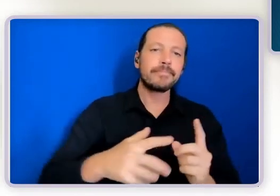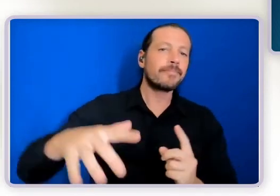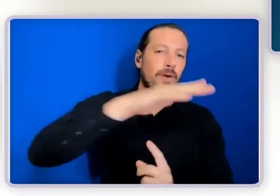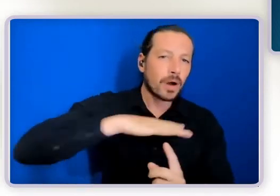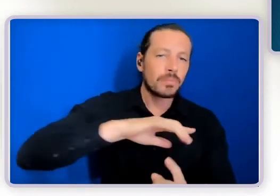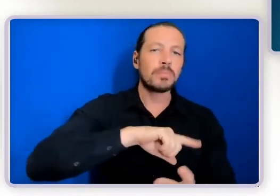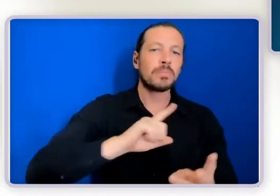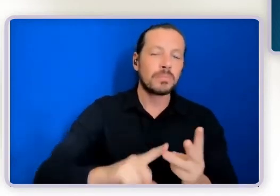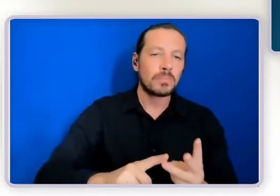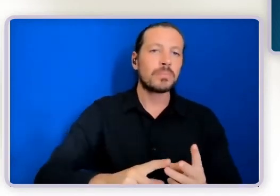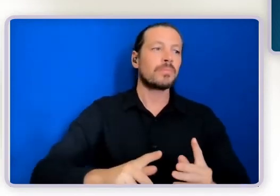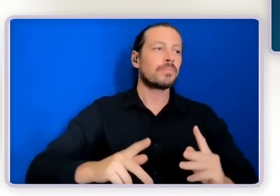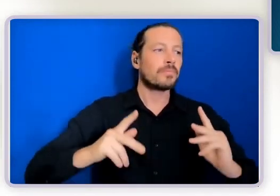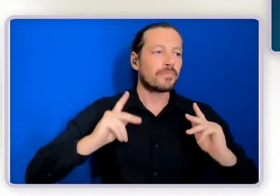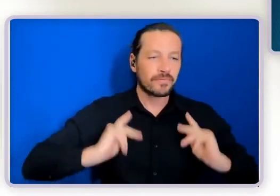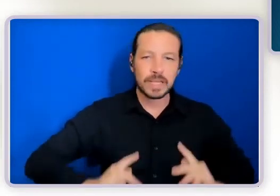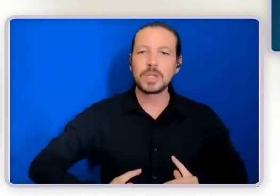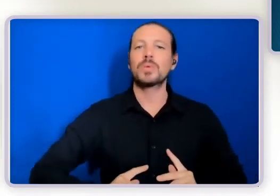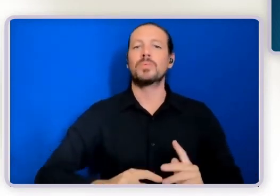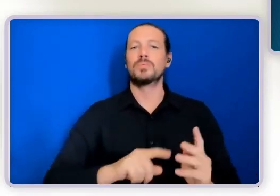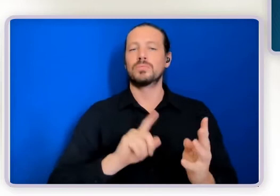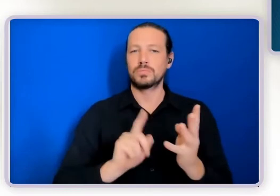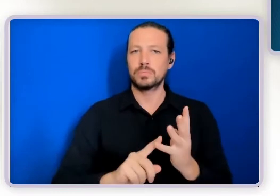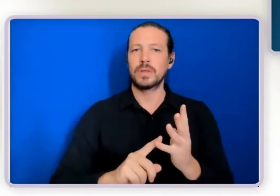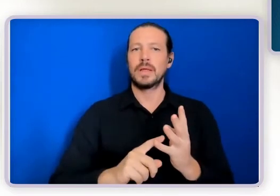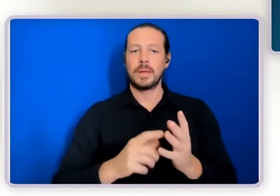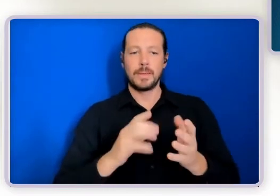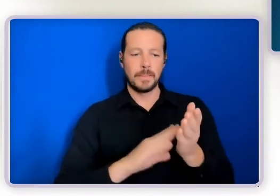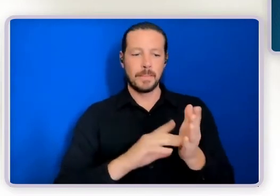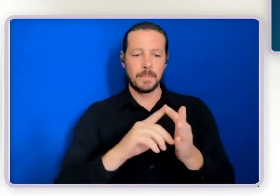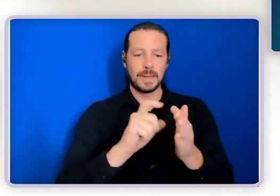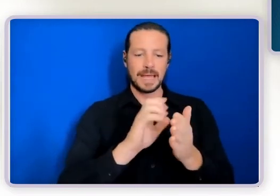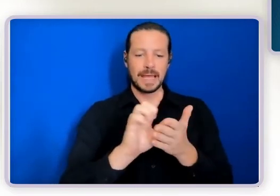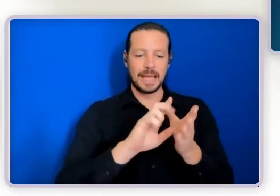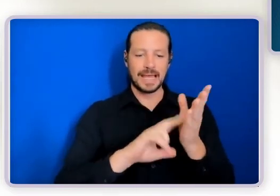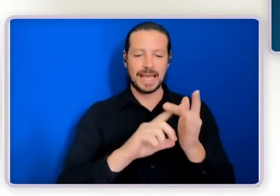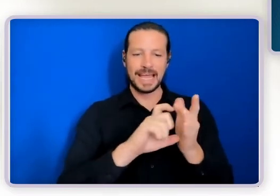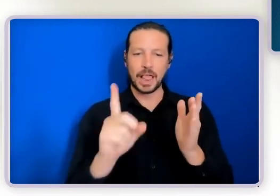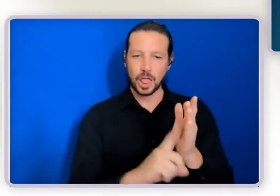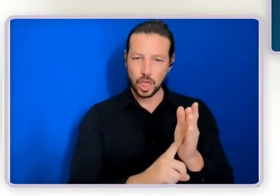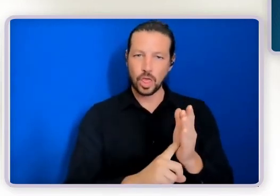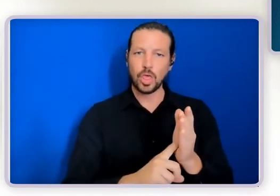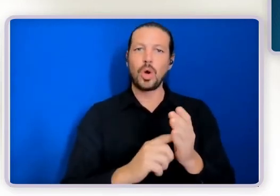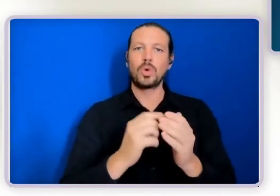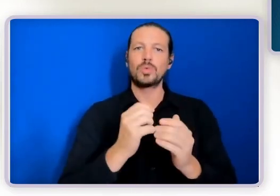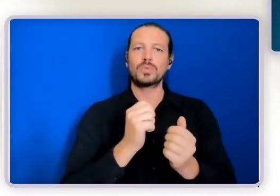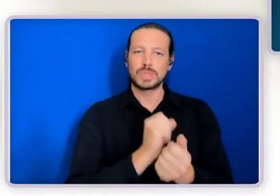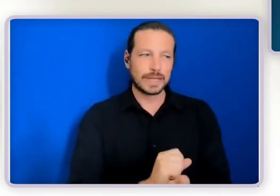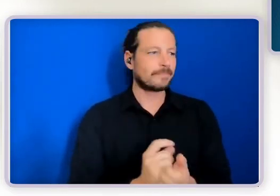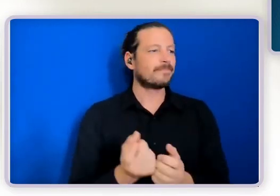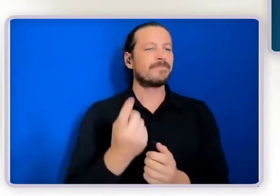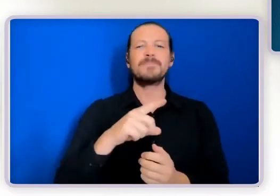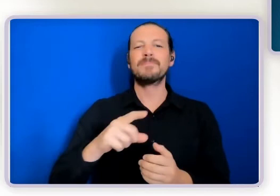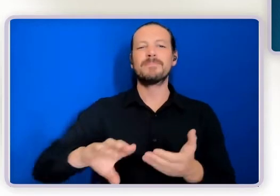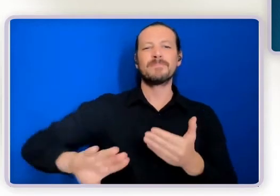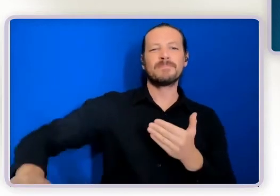physical restraint, mechanical restraint, and seclusion. And you can read the definitions